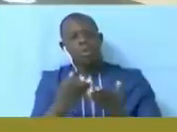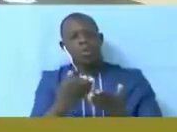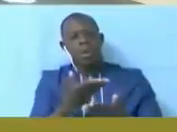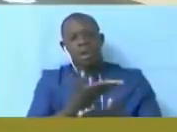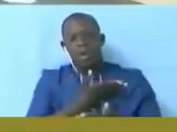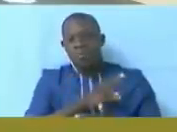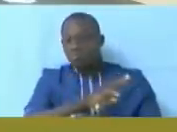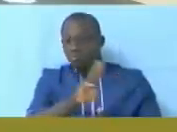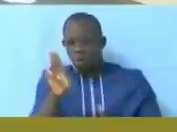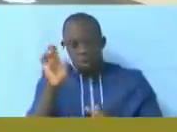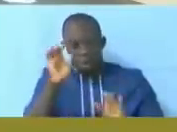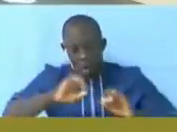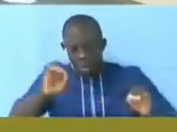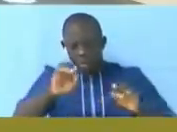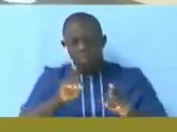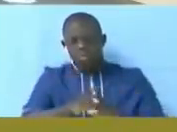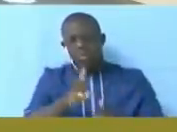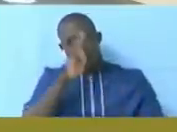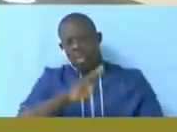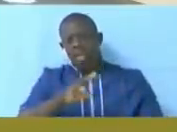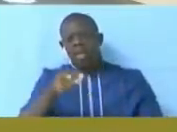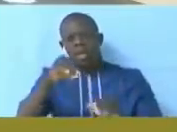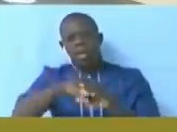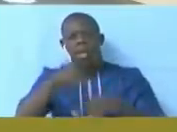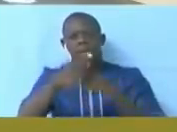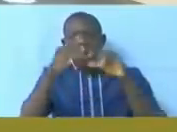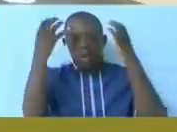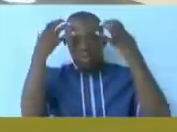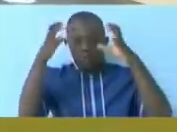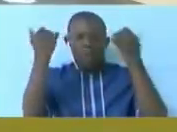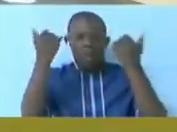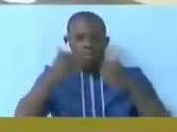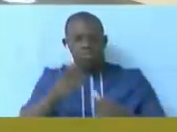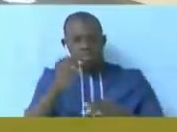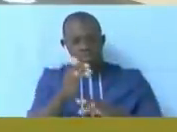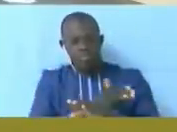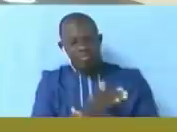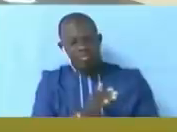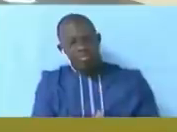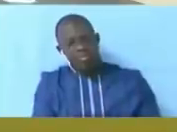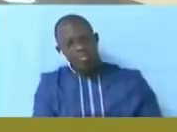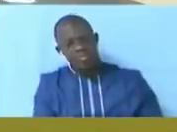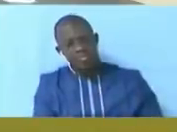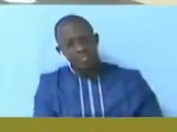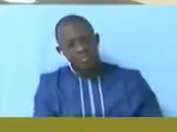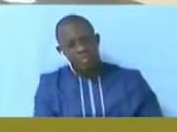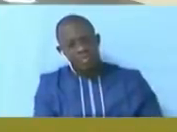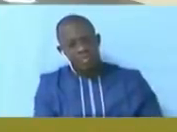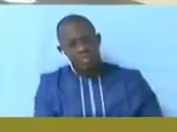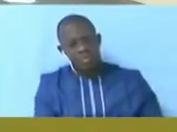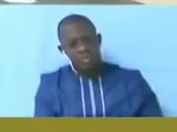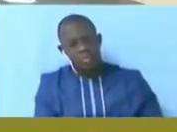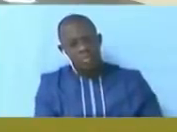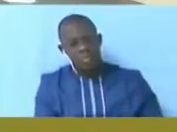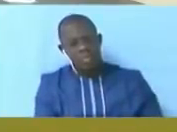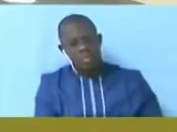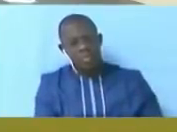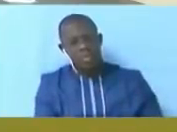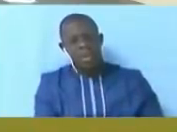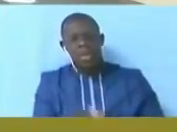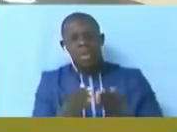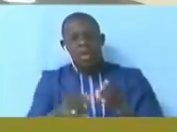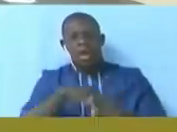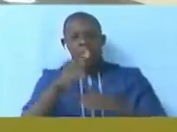they will interfere in the matter. And buka hani kutongu fang ike dabula kuwa nyinkono le. The case of the Conte